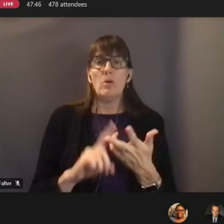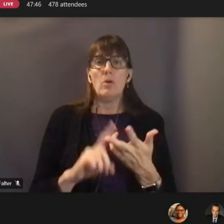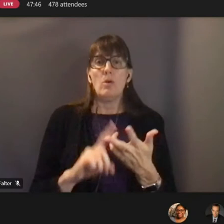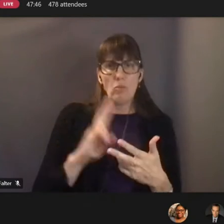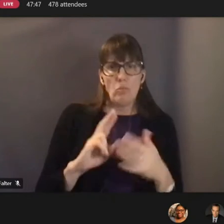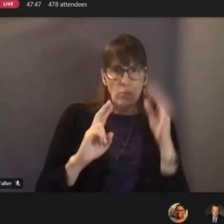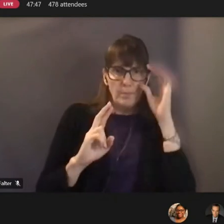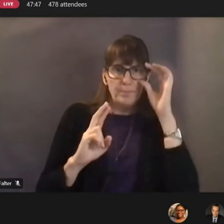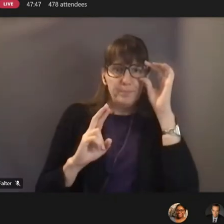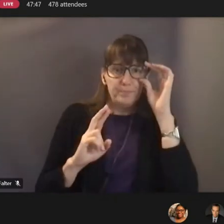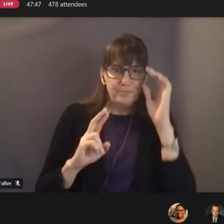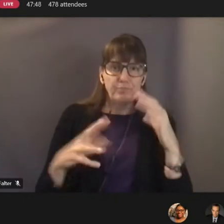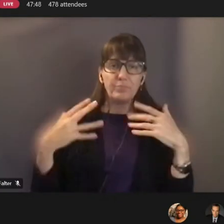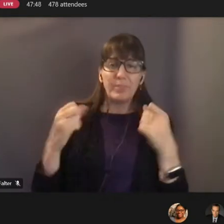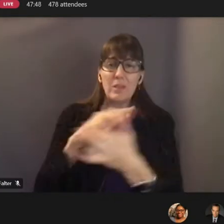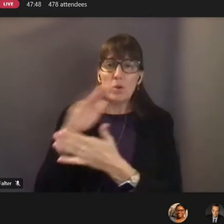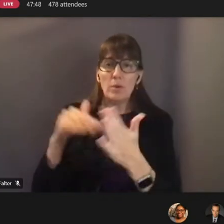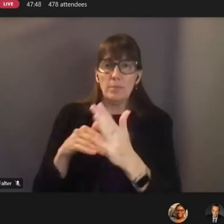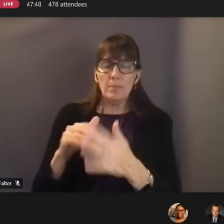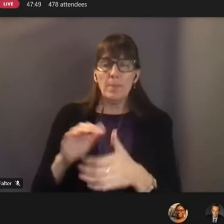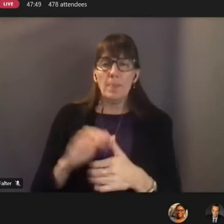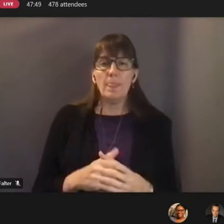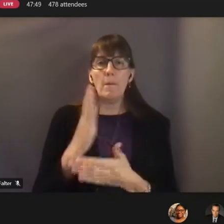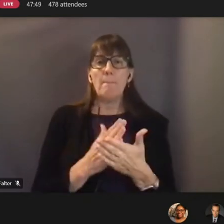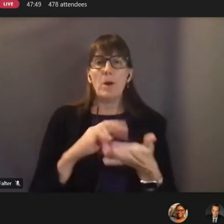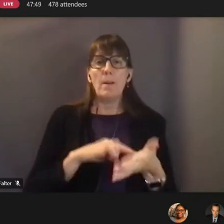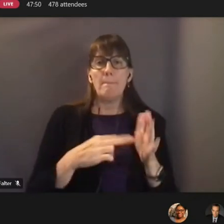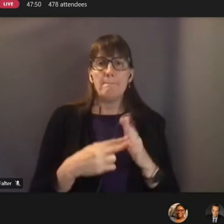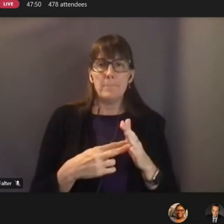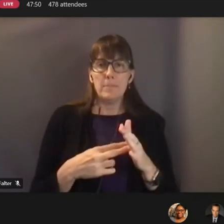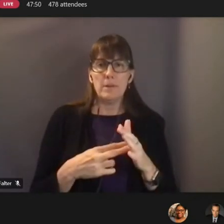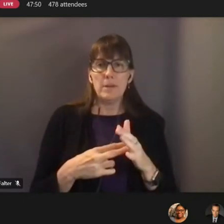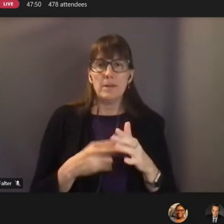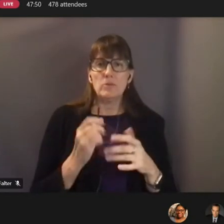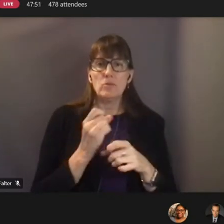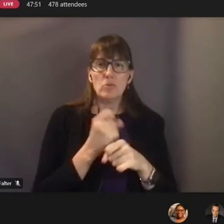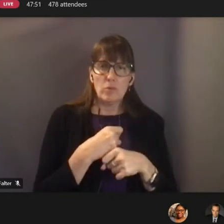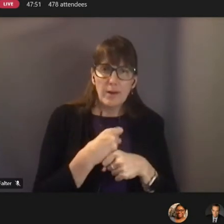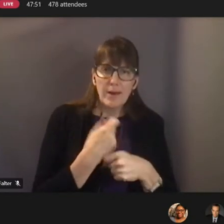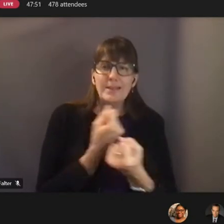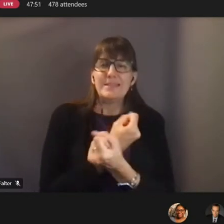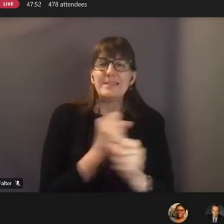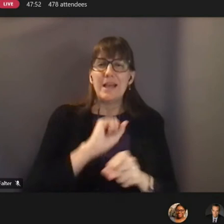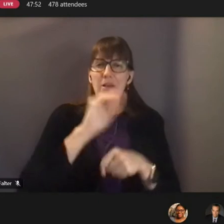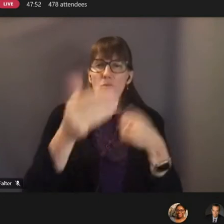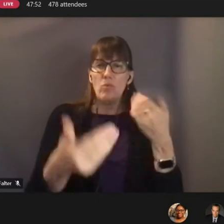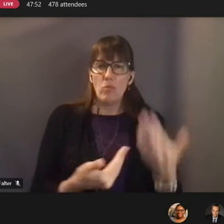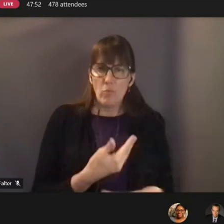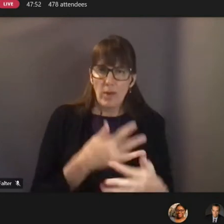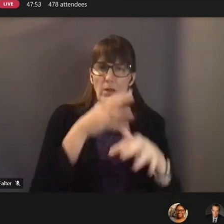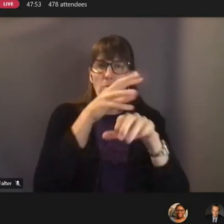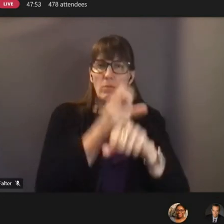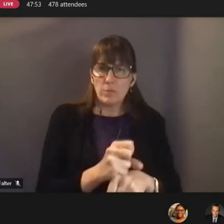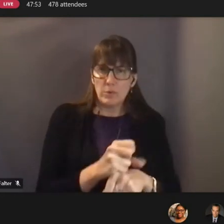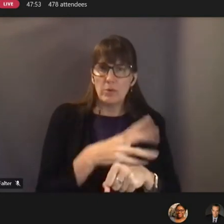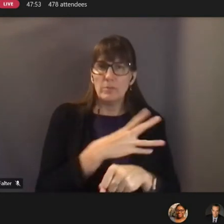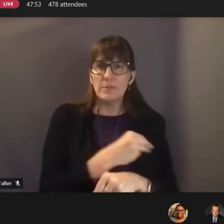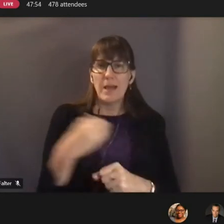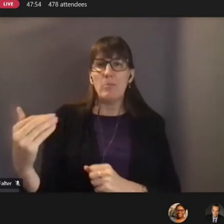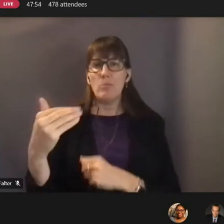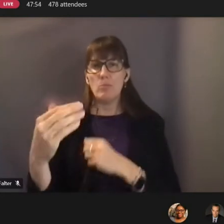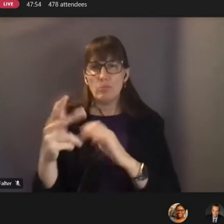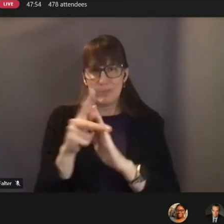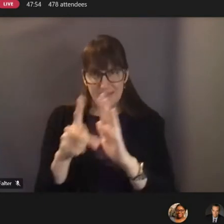Part of this also will involve co-creating safe and welcoming routines and procedures. We know that structure, consistency,